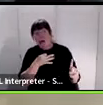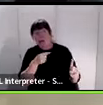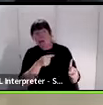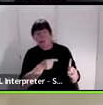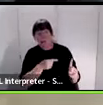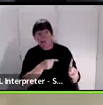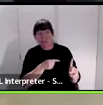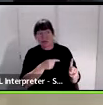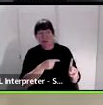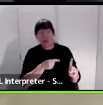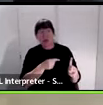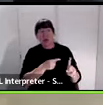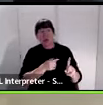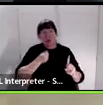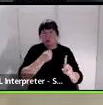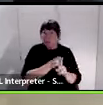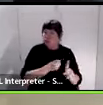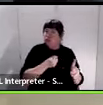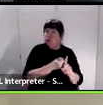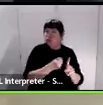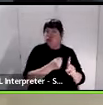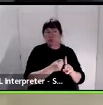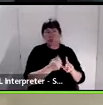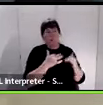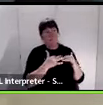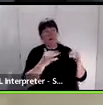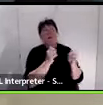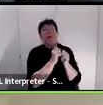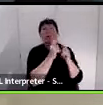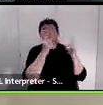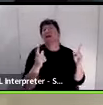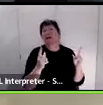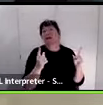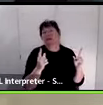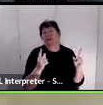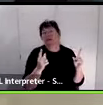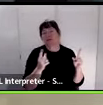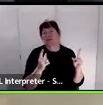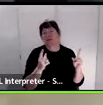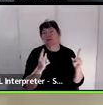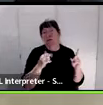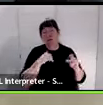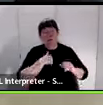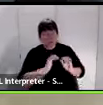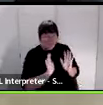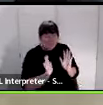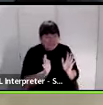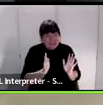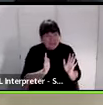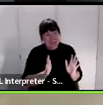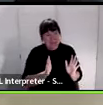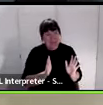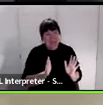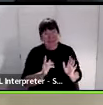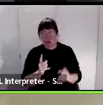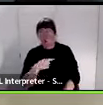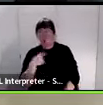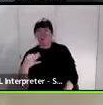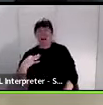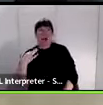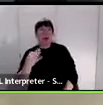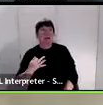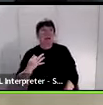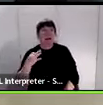into public awareness campaigns that underpin a lot of the persuasion that's needed. We've been asking for this for the last 20